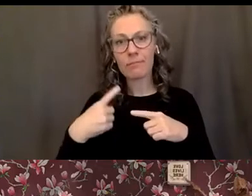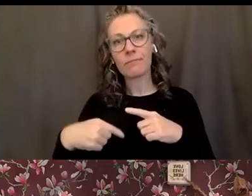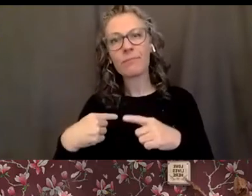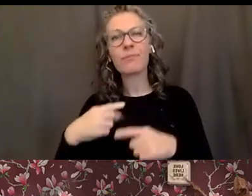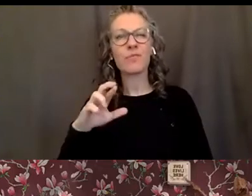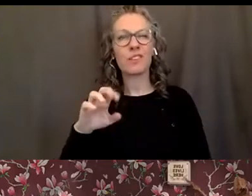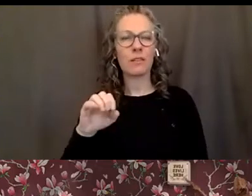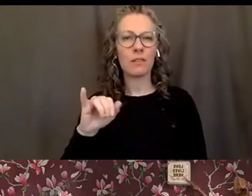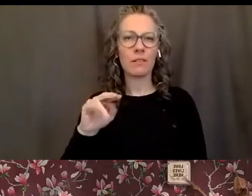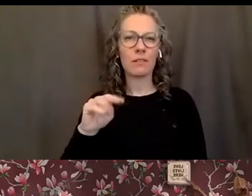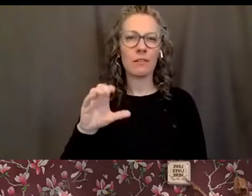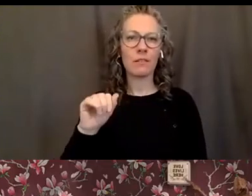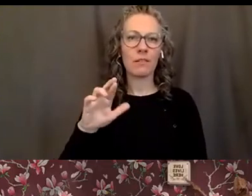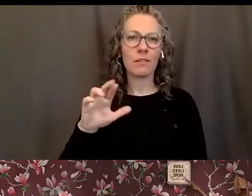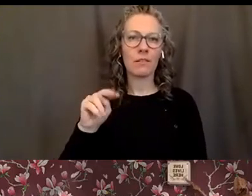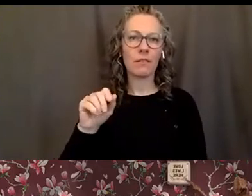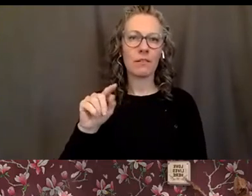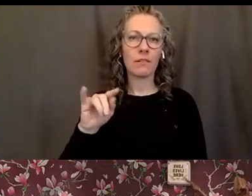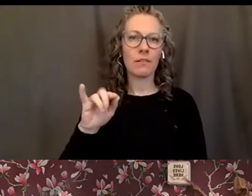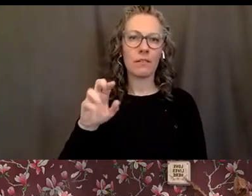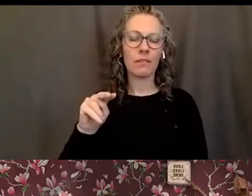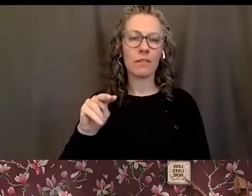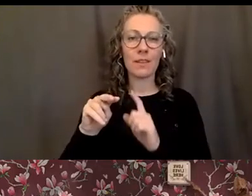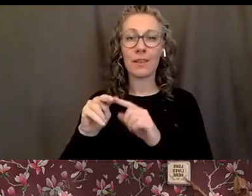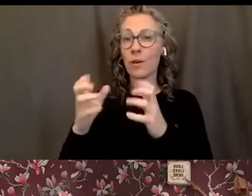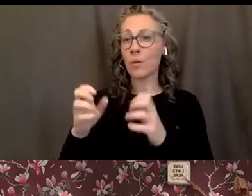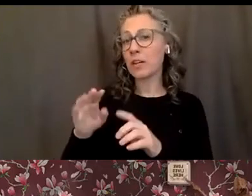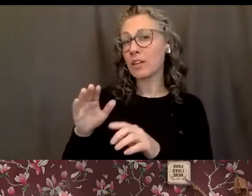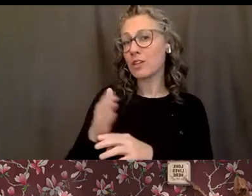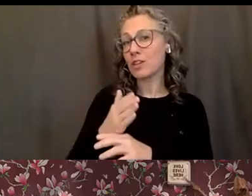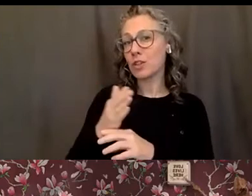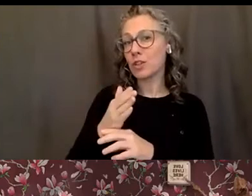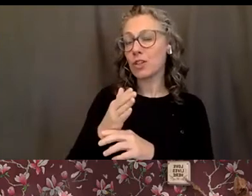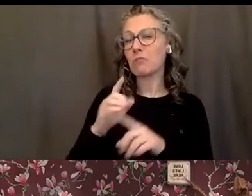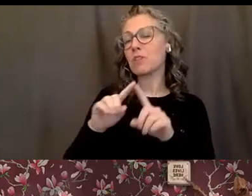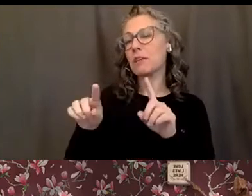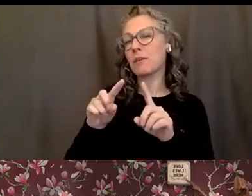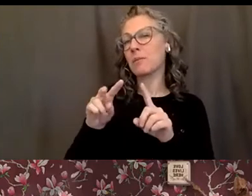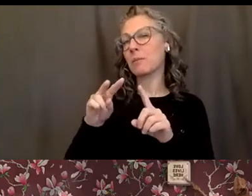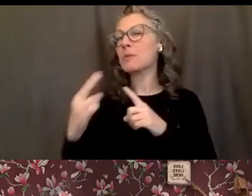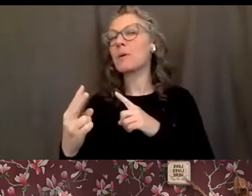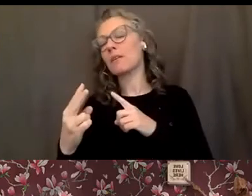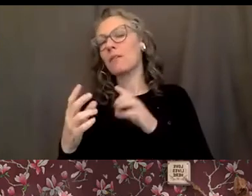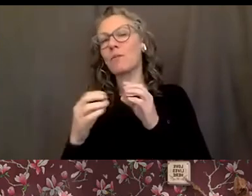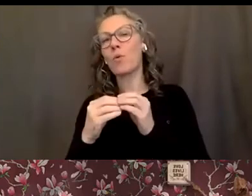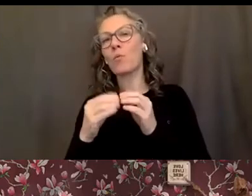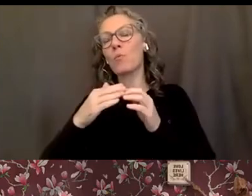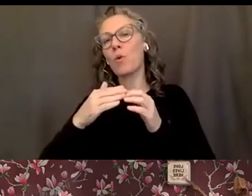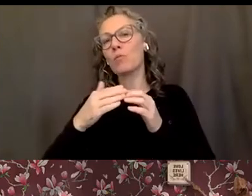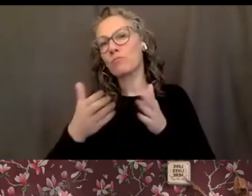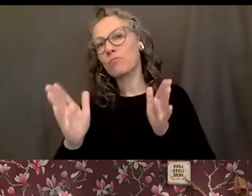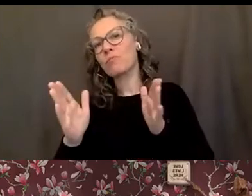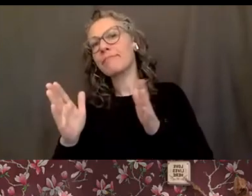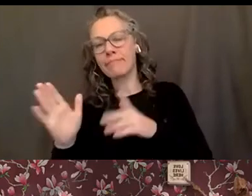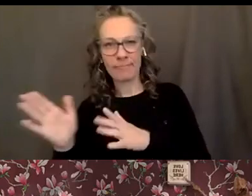give a different, slightly different point of view here, not a different point of view, but just another area of